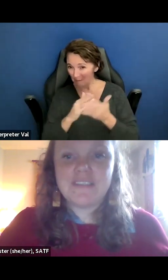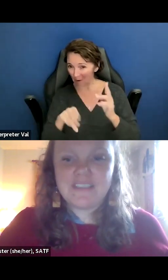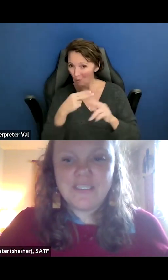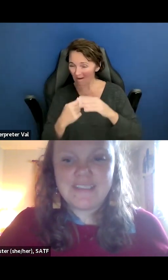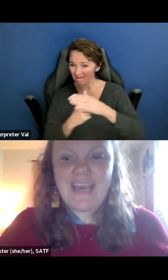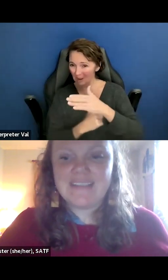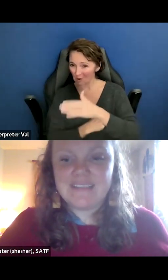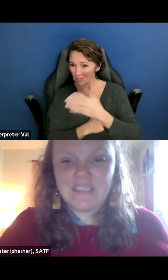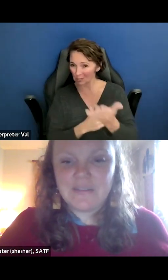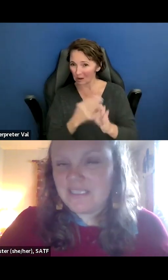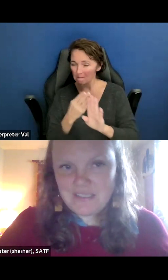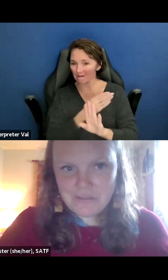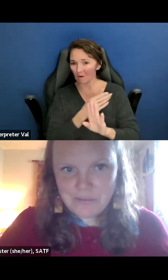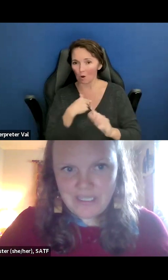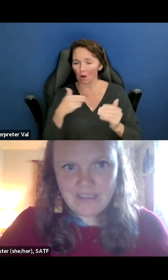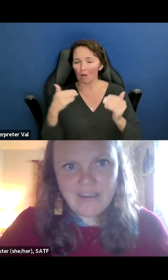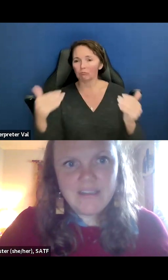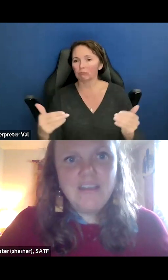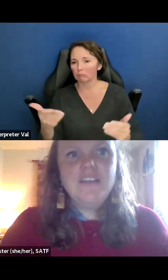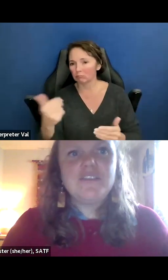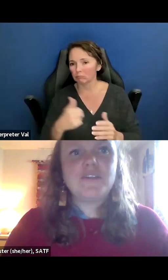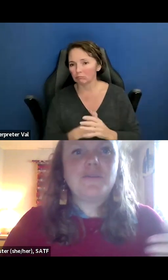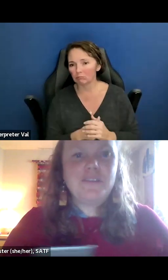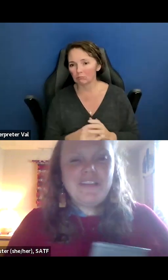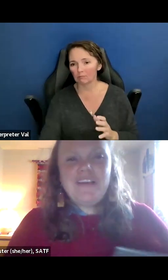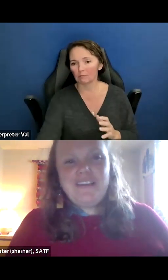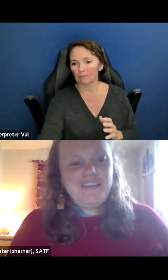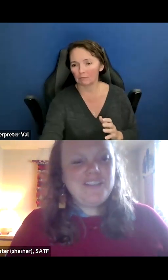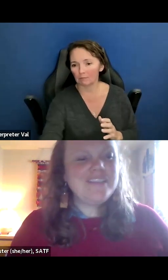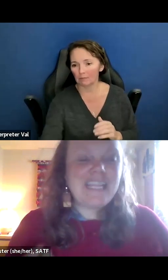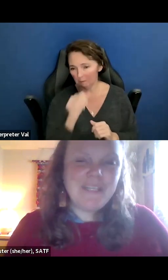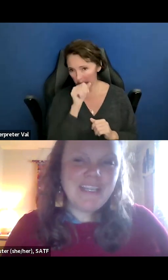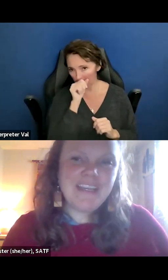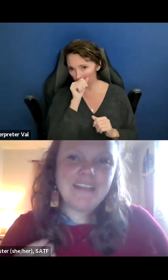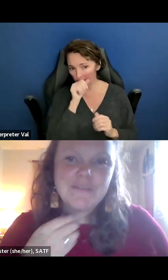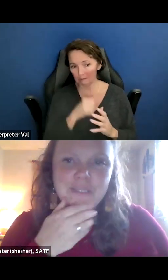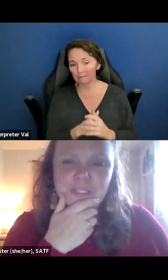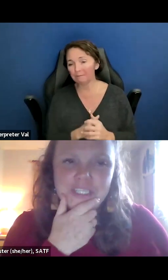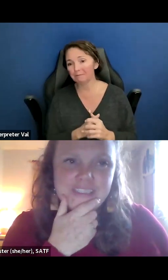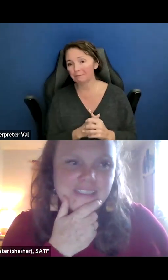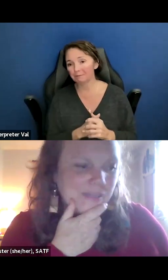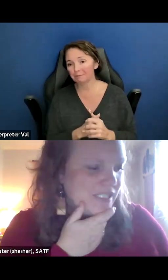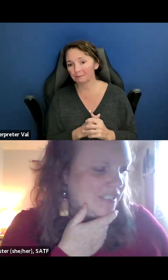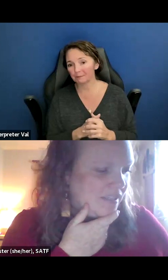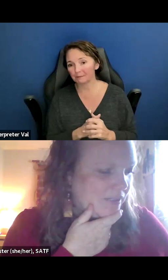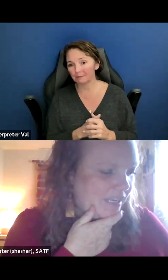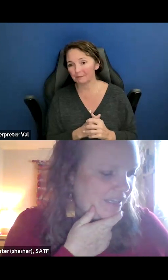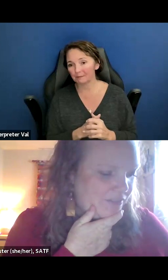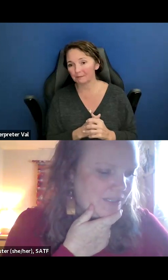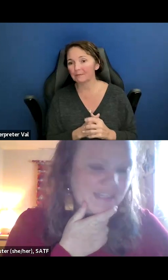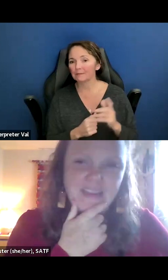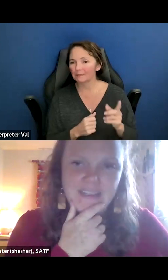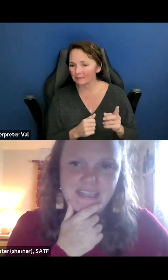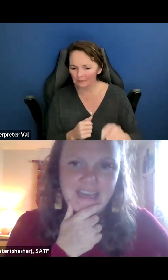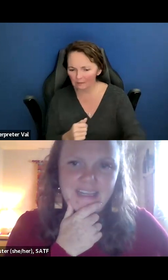more successful at accessing their rights under Oregon law. So just naming that, and I don't know, I'm curious, like Martina or Kate,